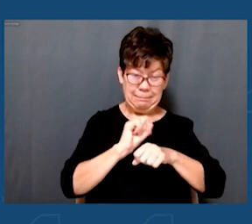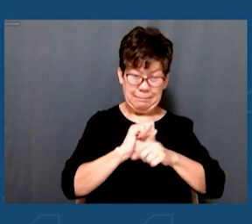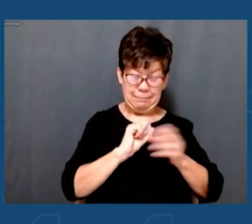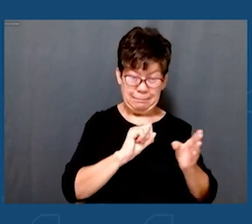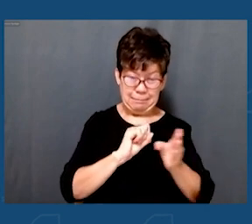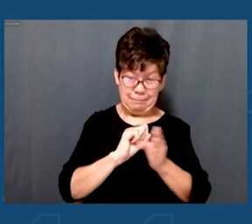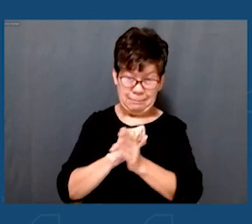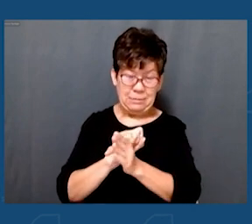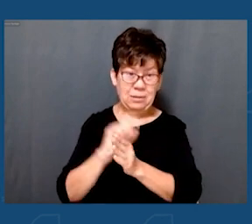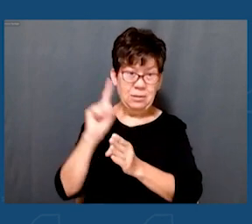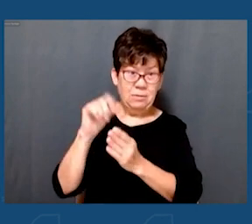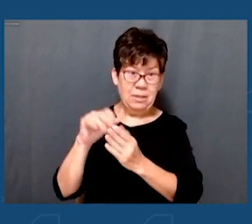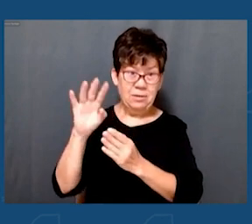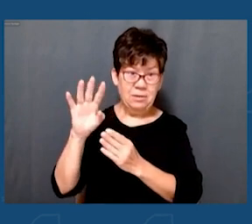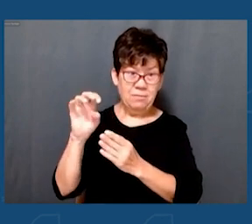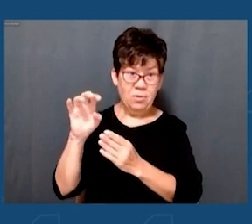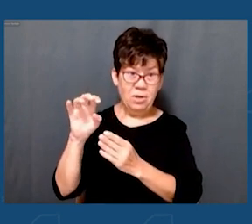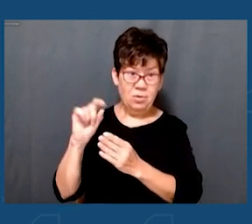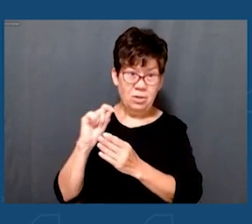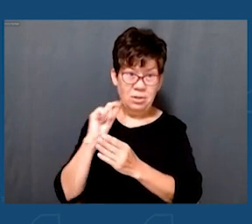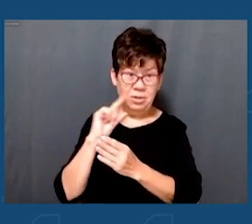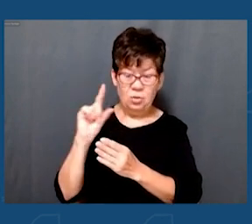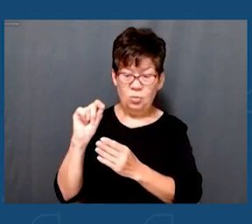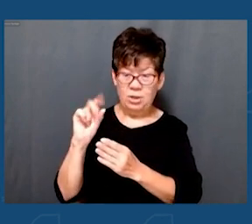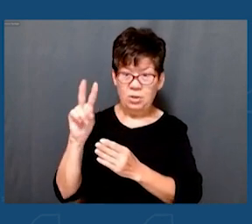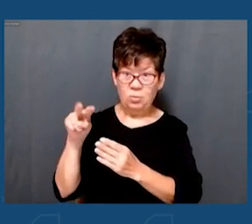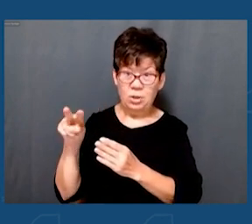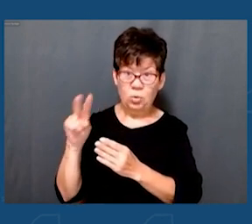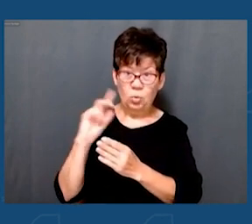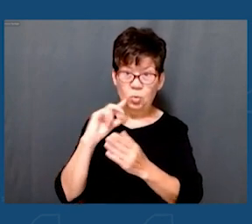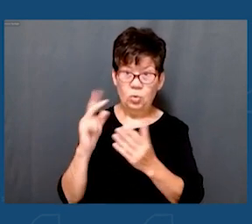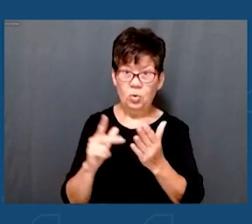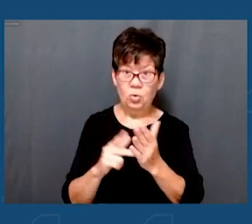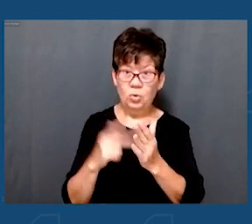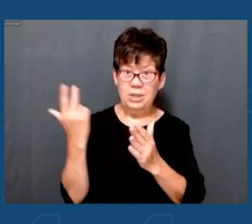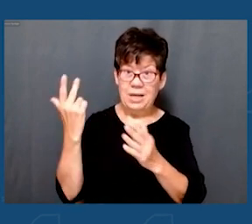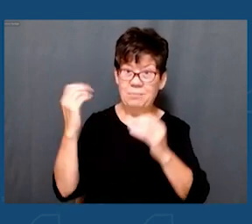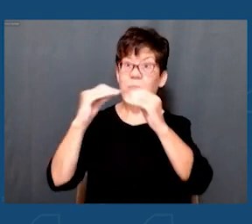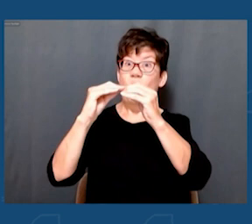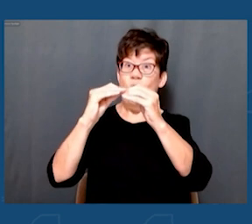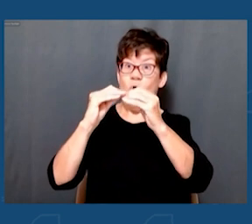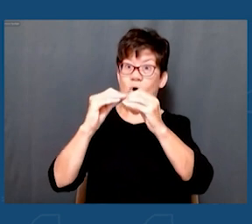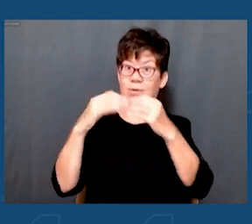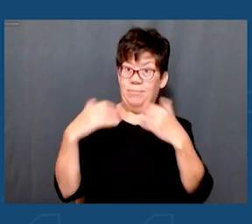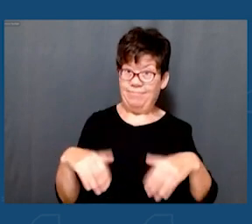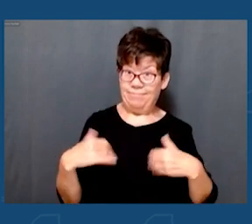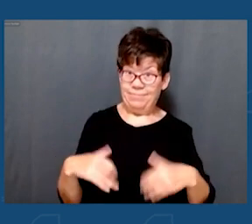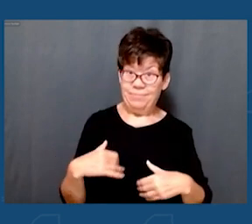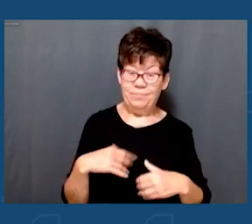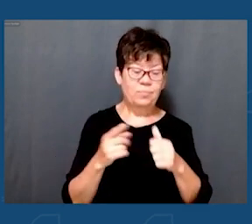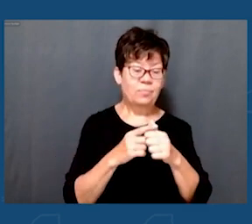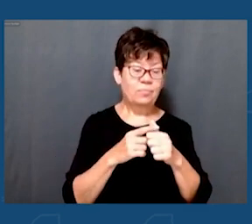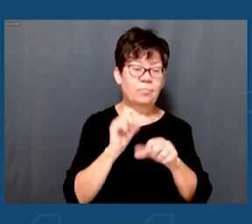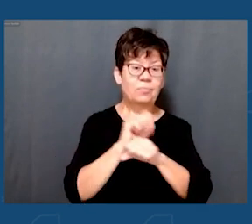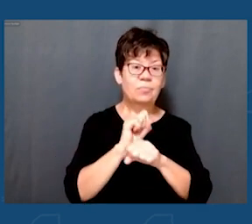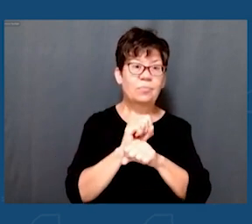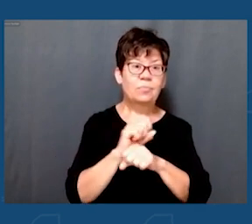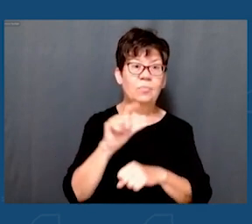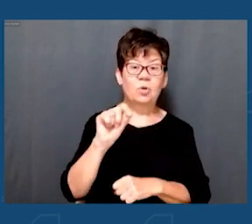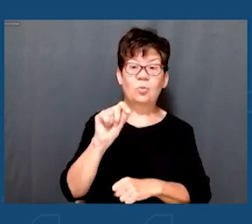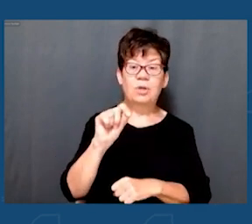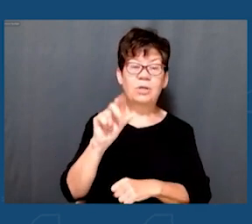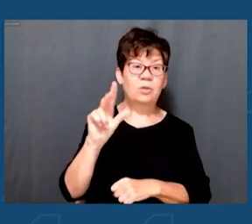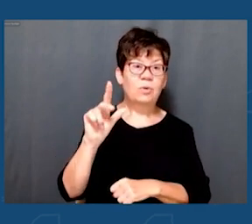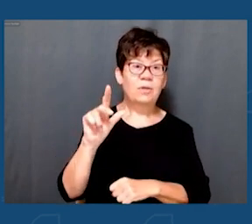in 2022, almost 3 times as many. And in the first half of 2023, you can see from the graph here, we're already